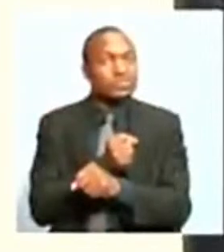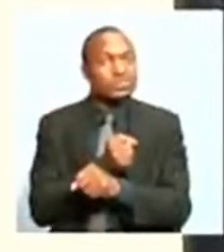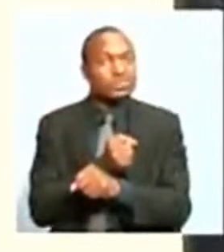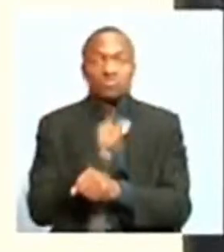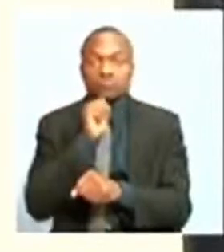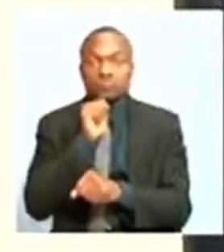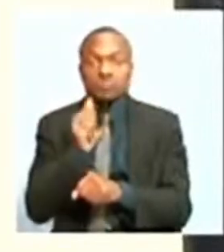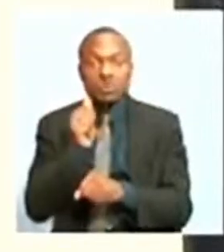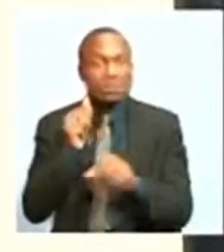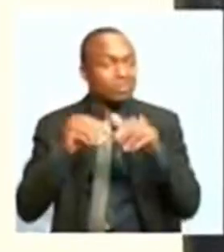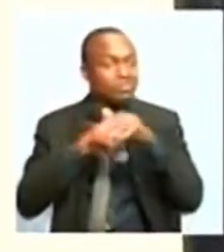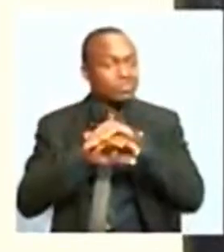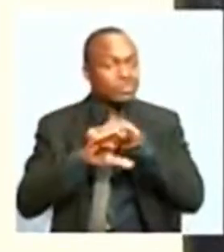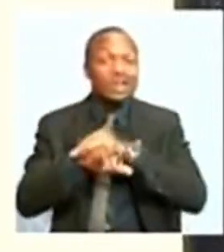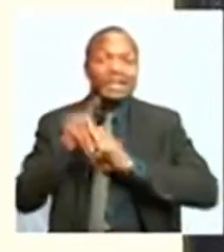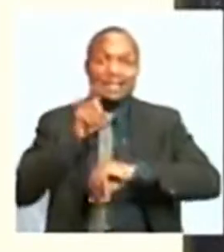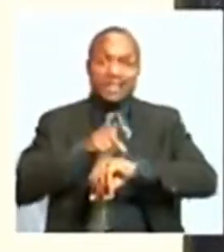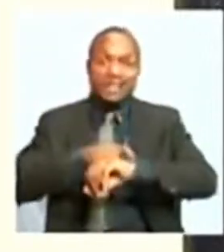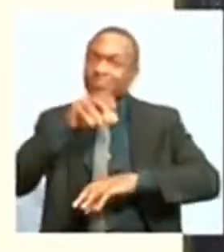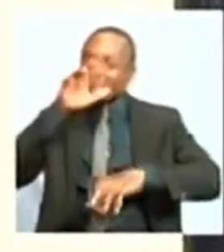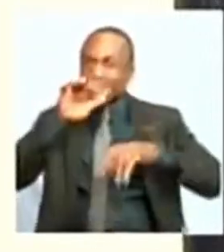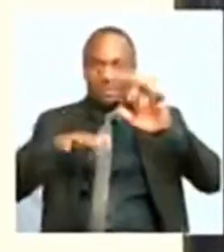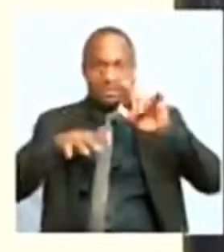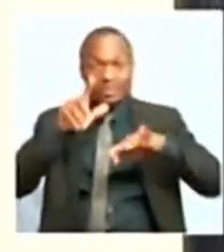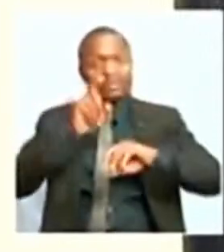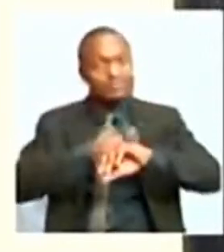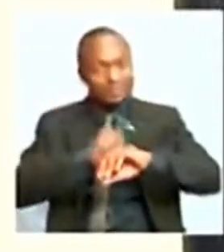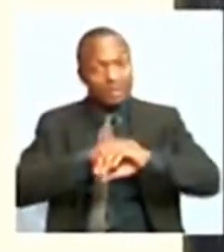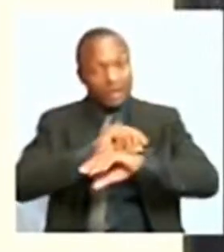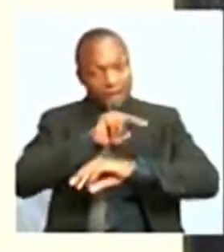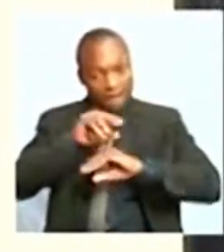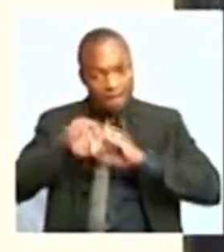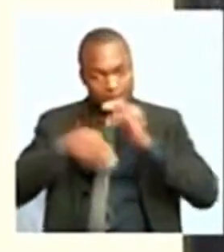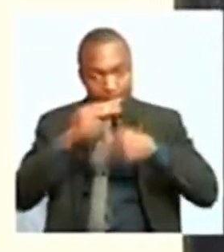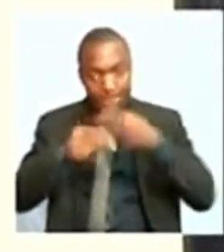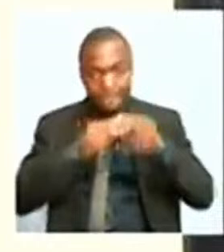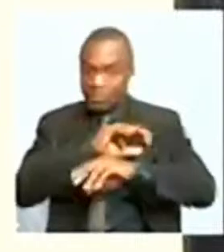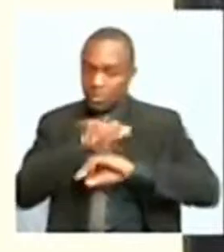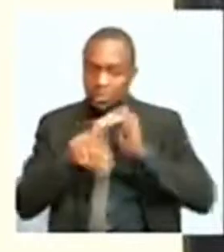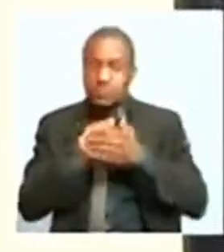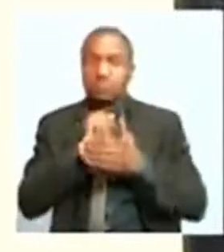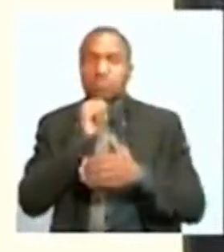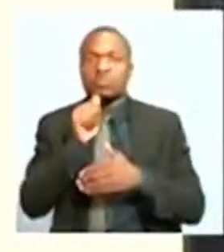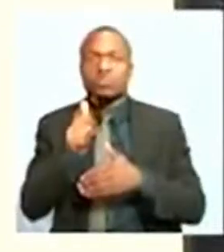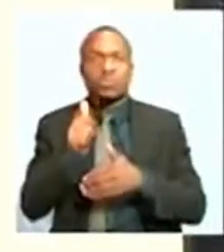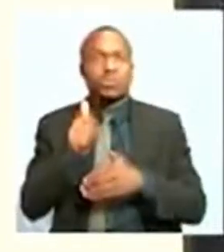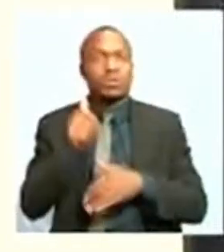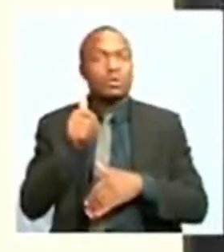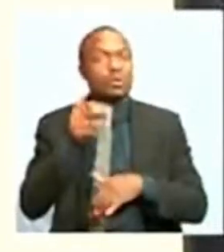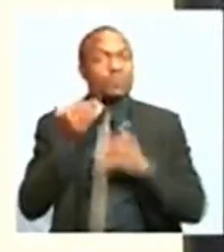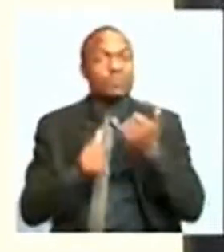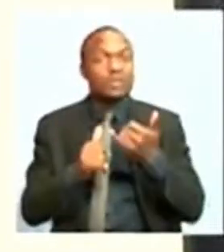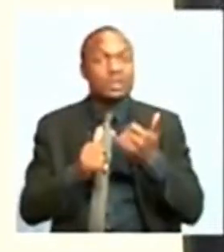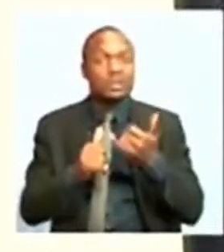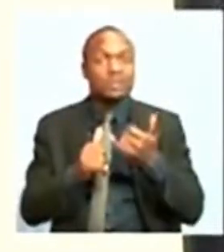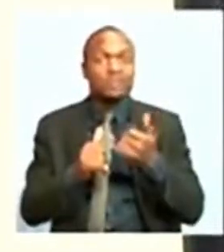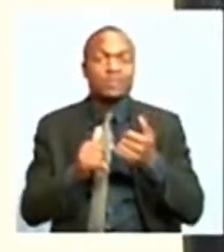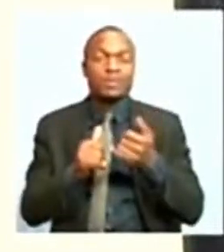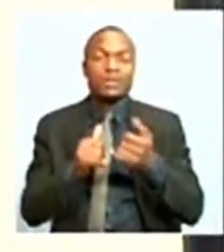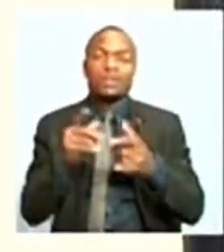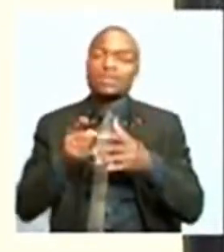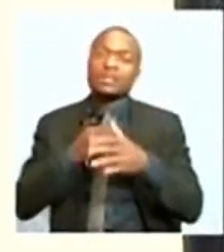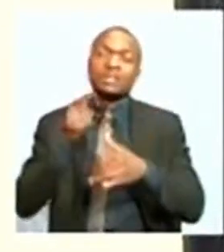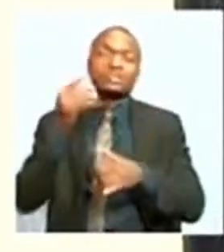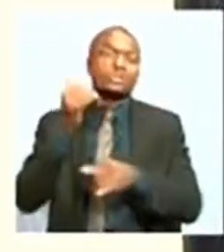not accessible during the rain season. So meaning that all of them will not be done until next year after the rains are